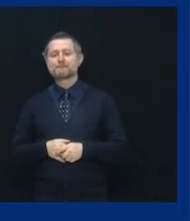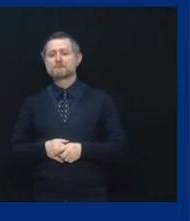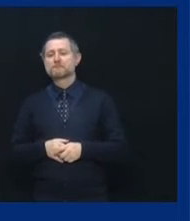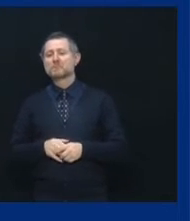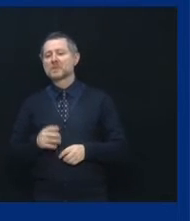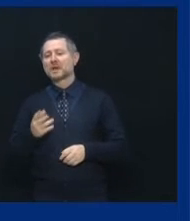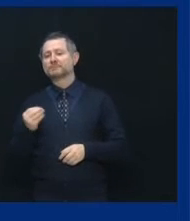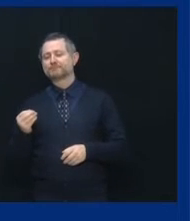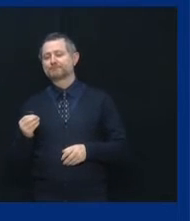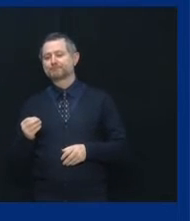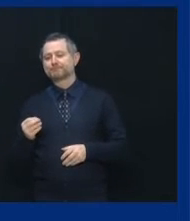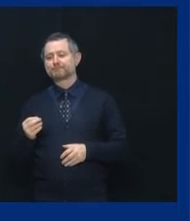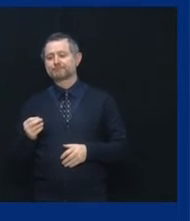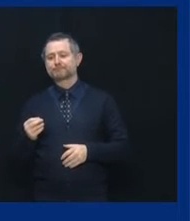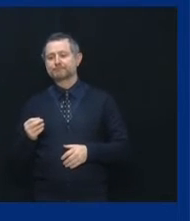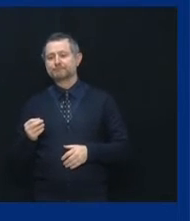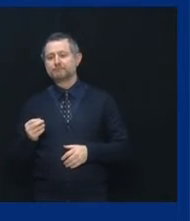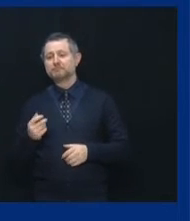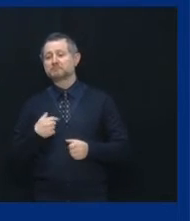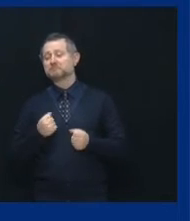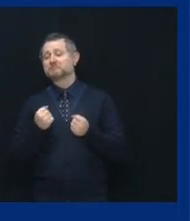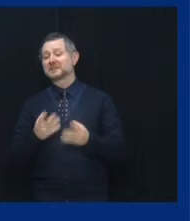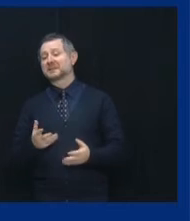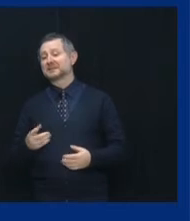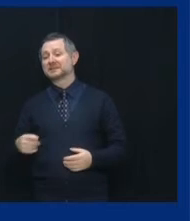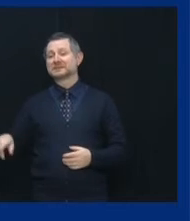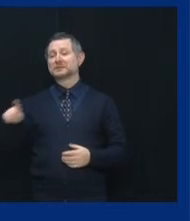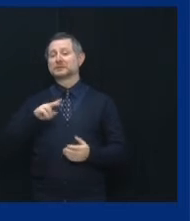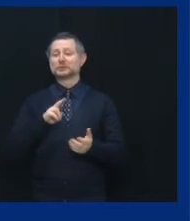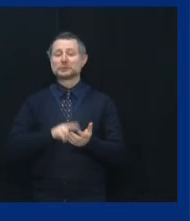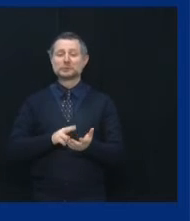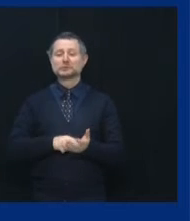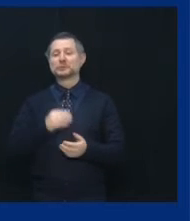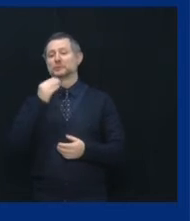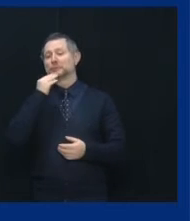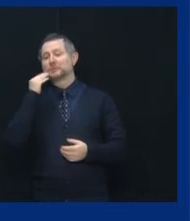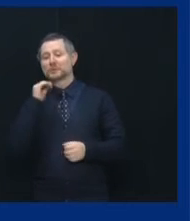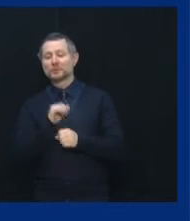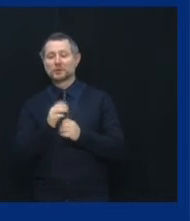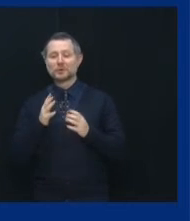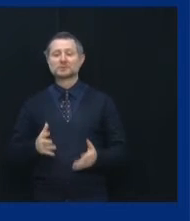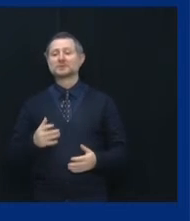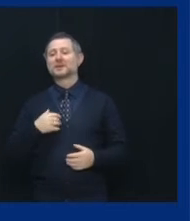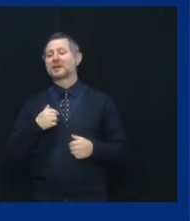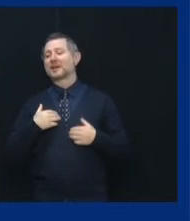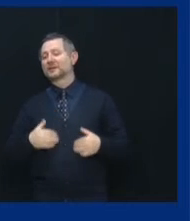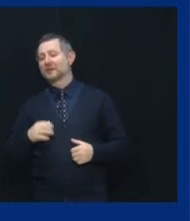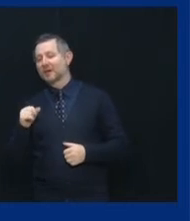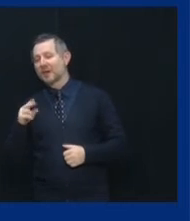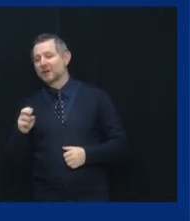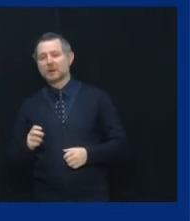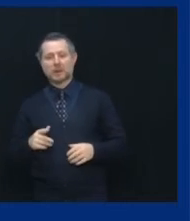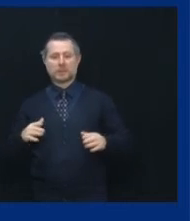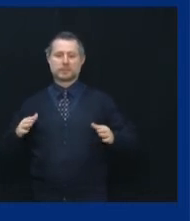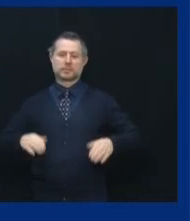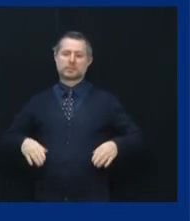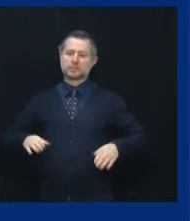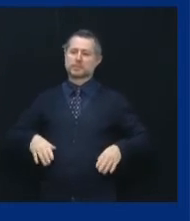And many of those nursing home workers and healthcare workers have not yet been offered the vaccine.